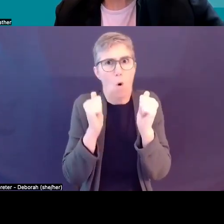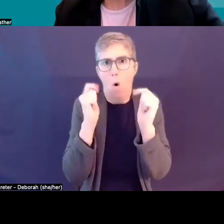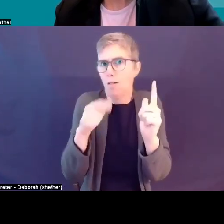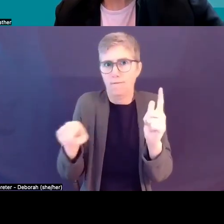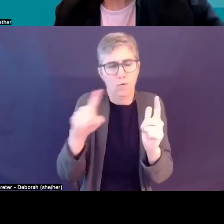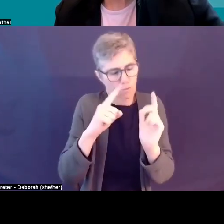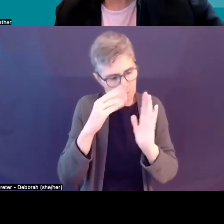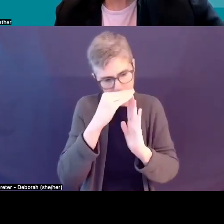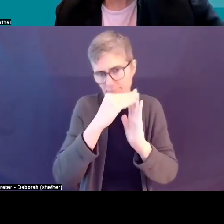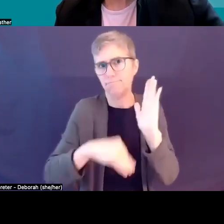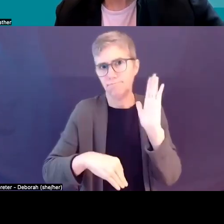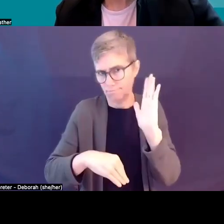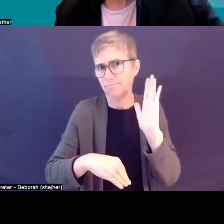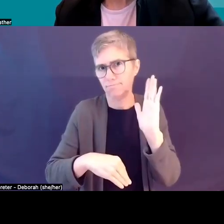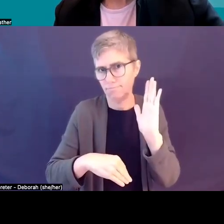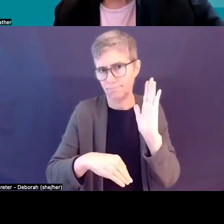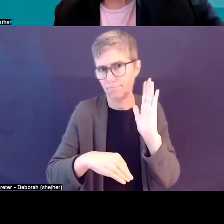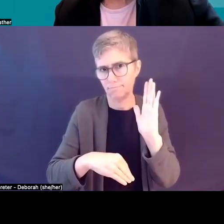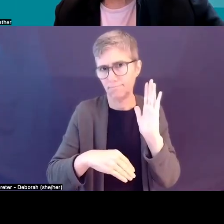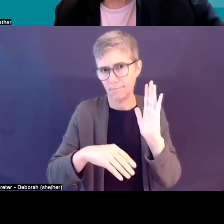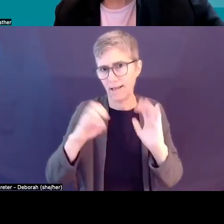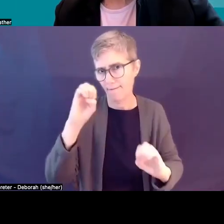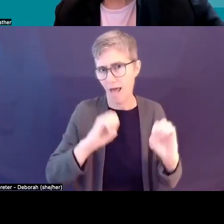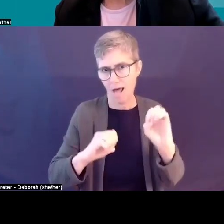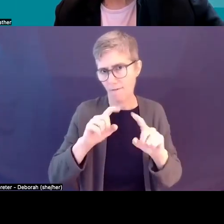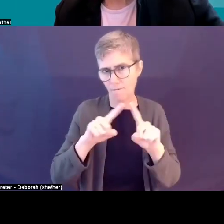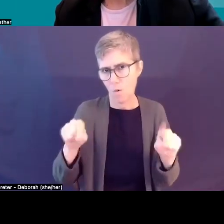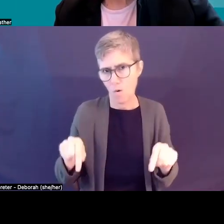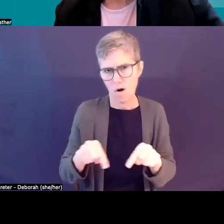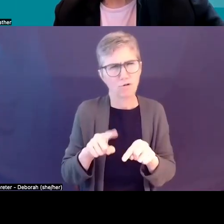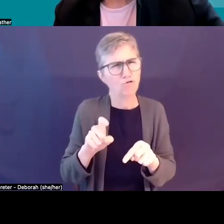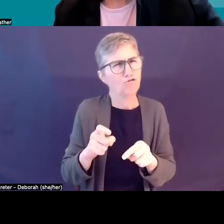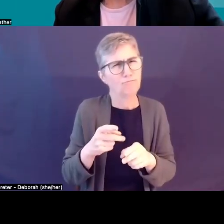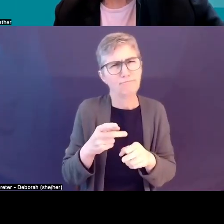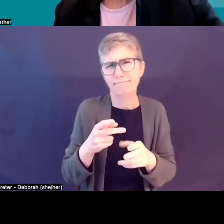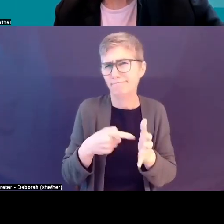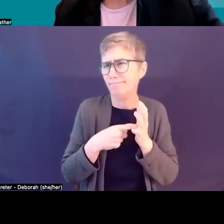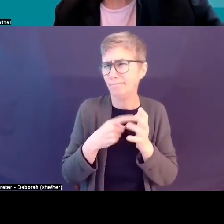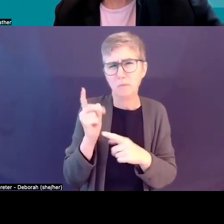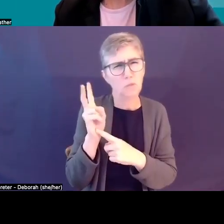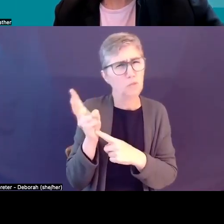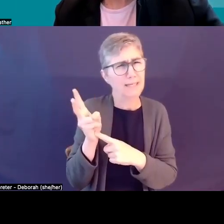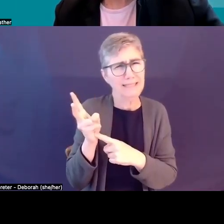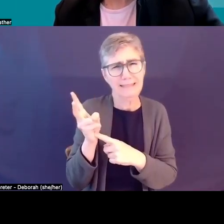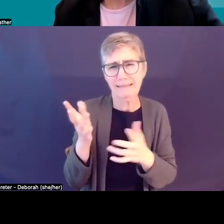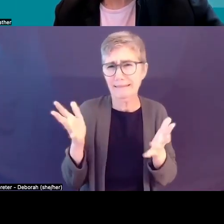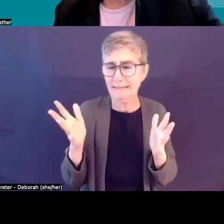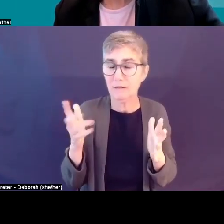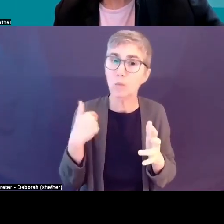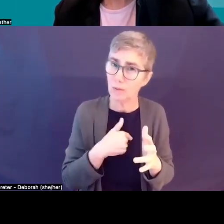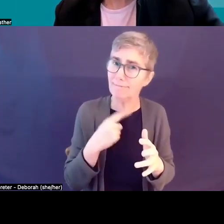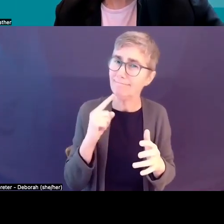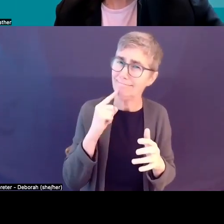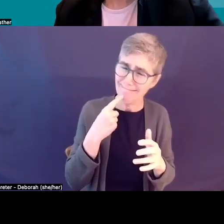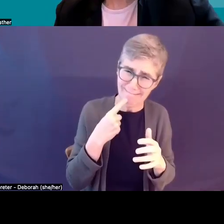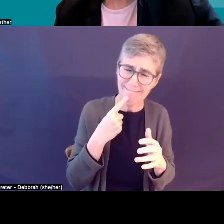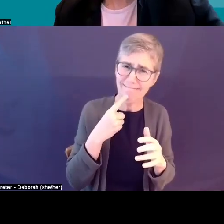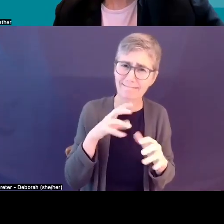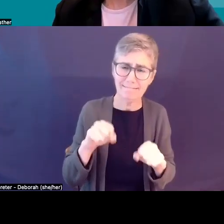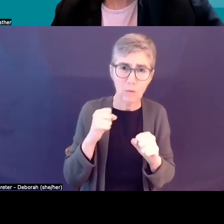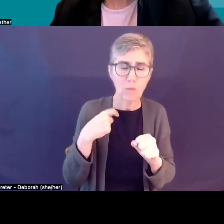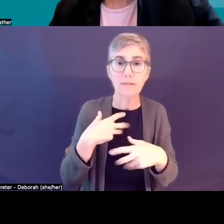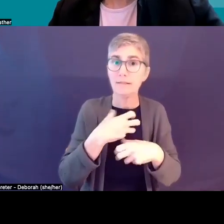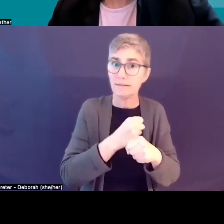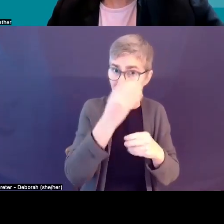could complete the evaluation form. It should only take a few minutes. We take this very seriously. We summarize